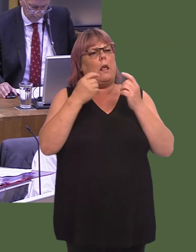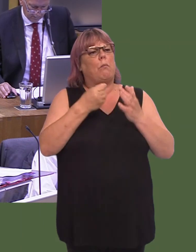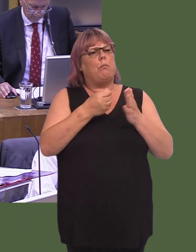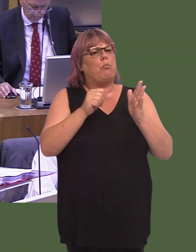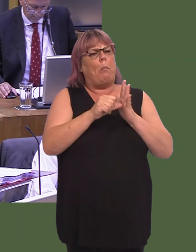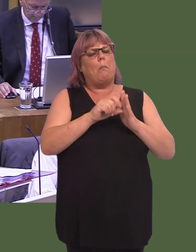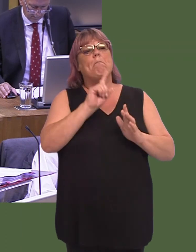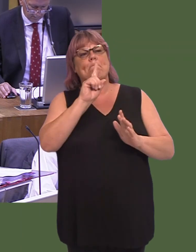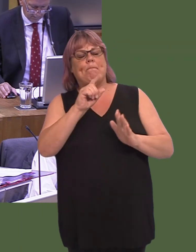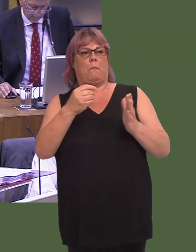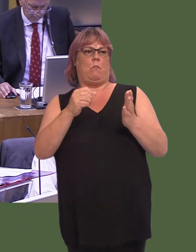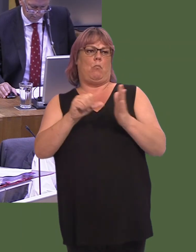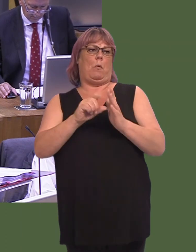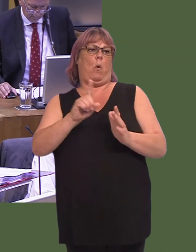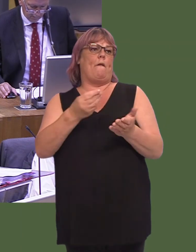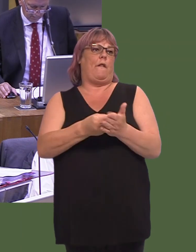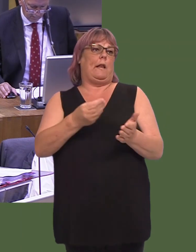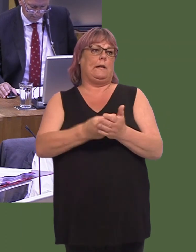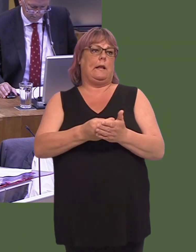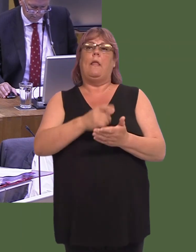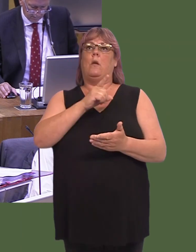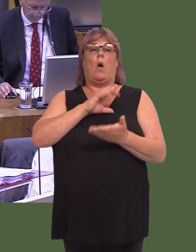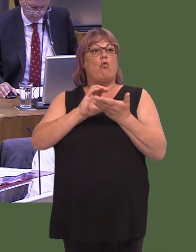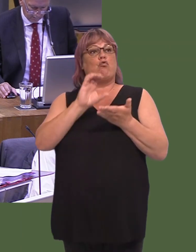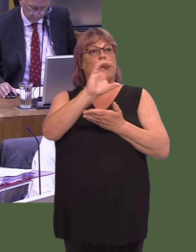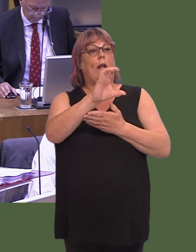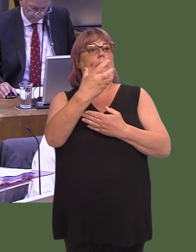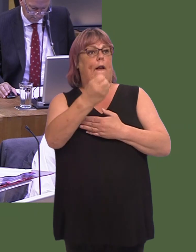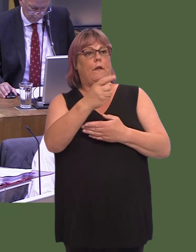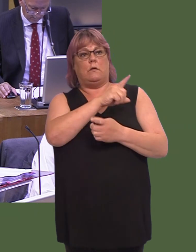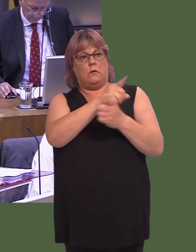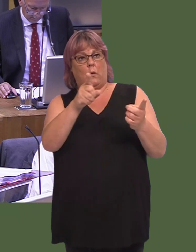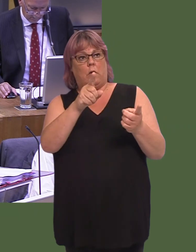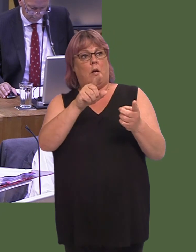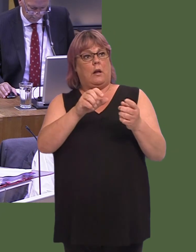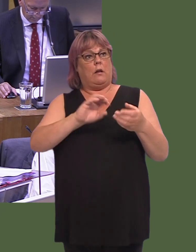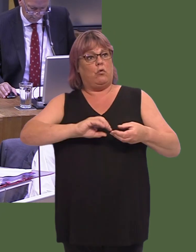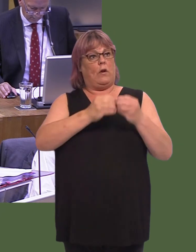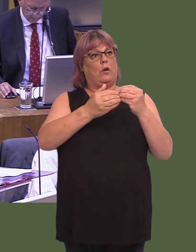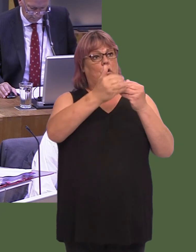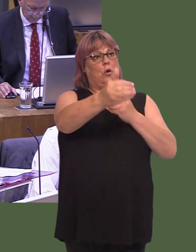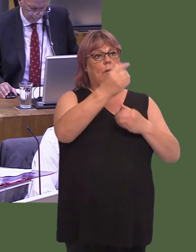not a legal problem, but a financial one. They need to know that the funding is available, and that's why there's a grant available to ensure